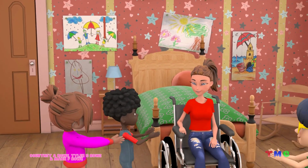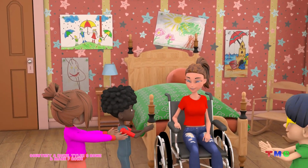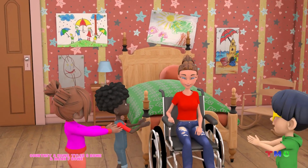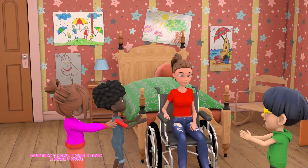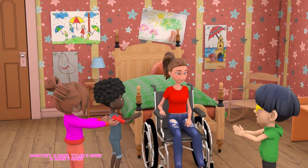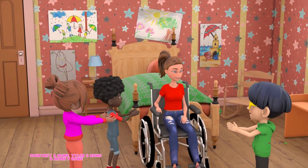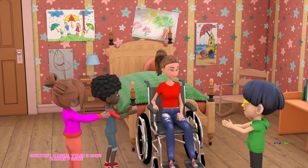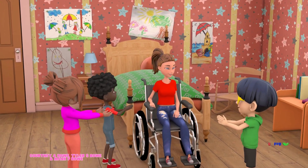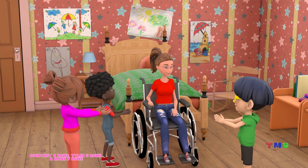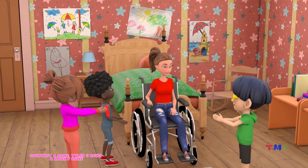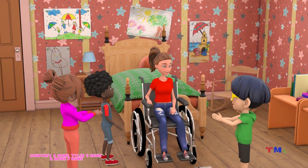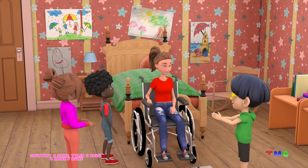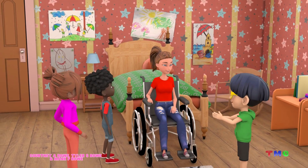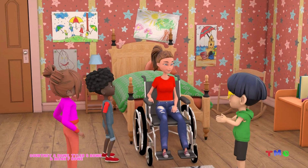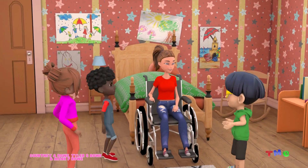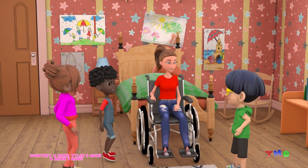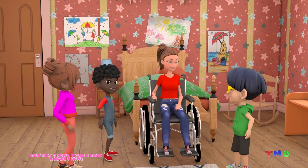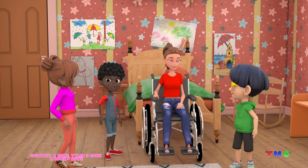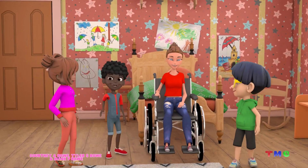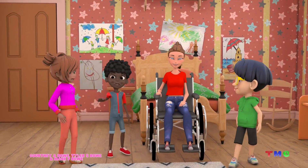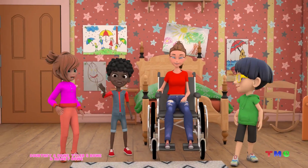Yes!